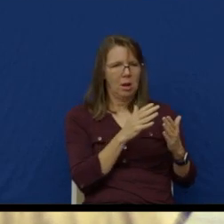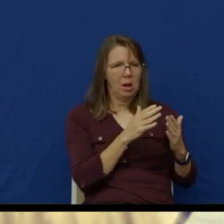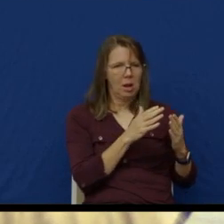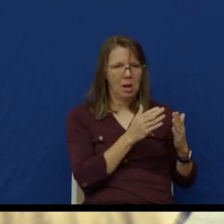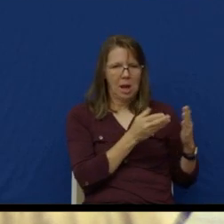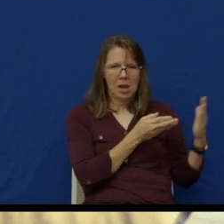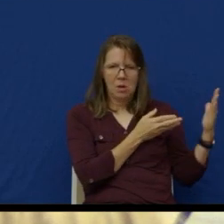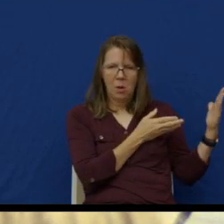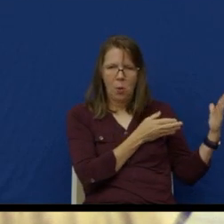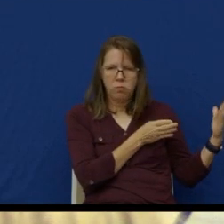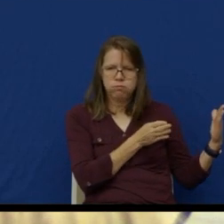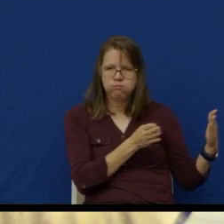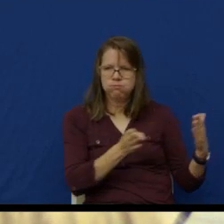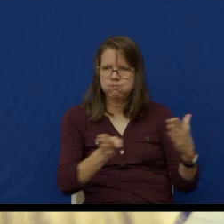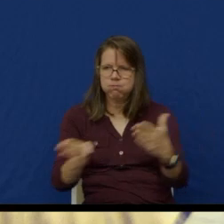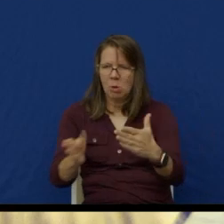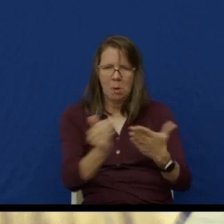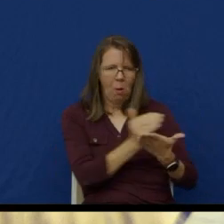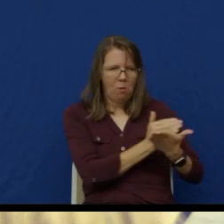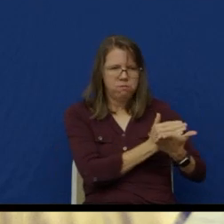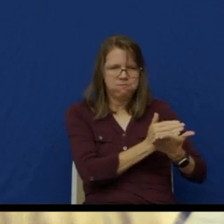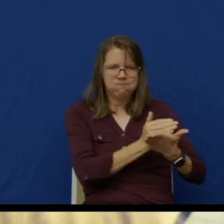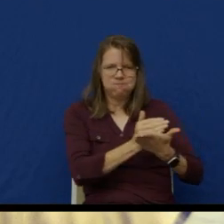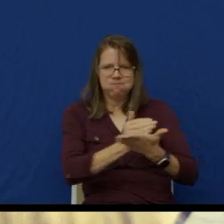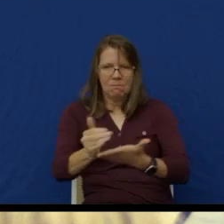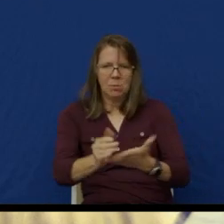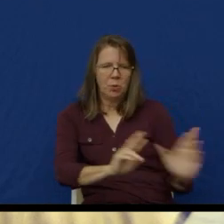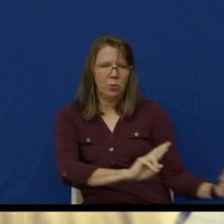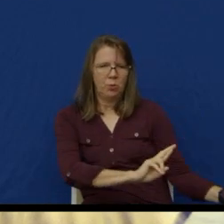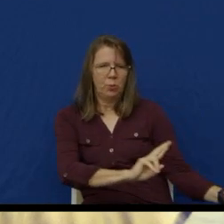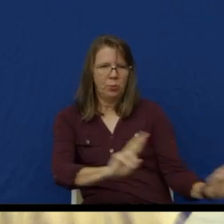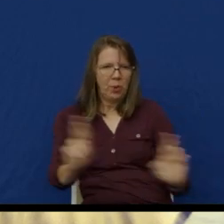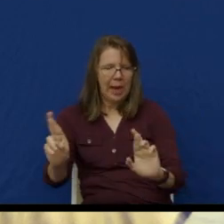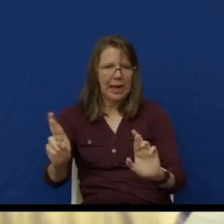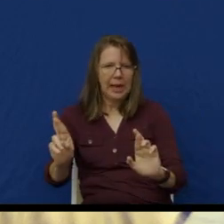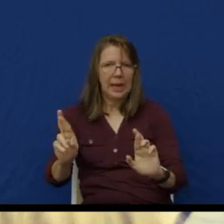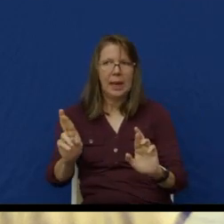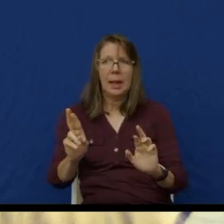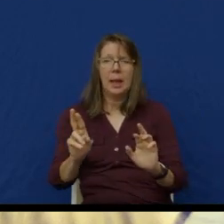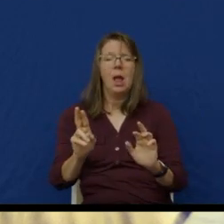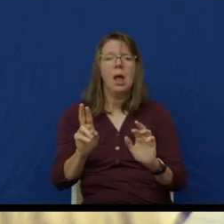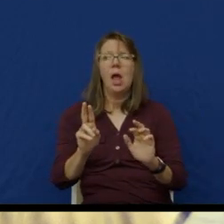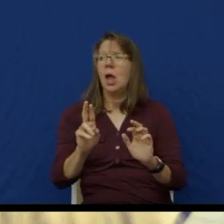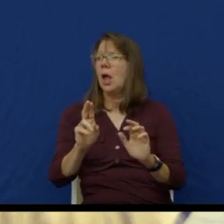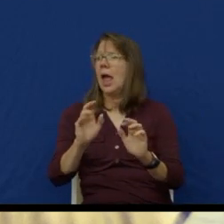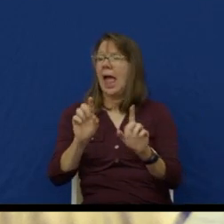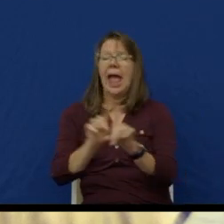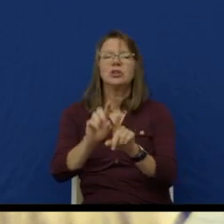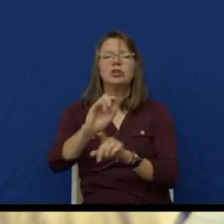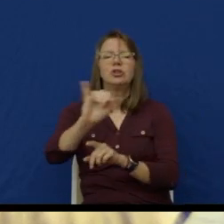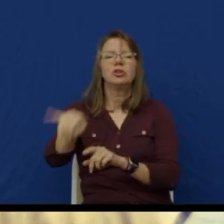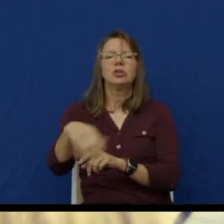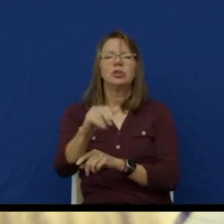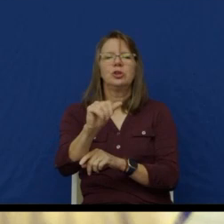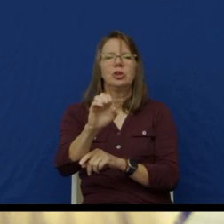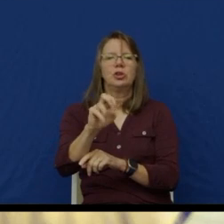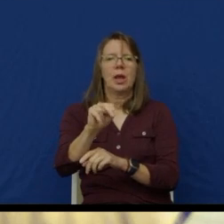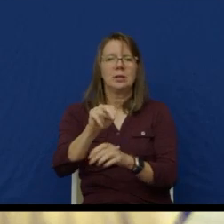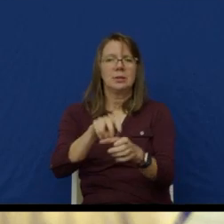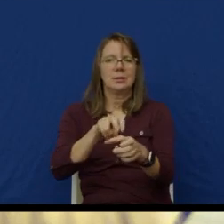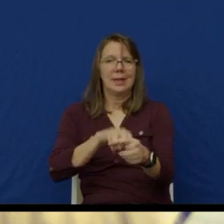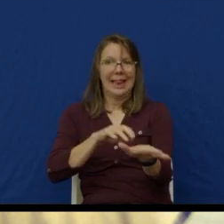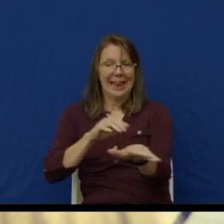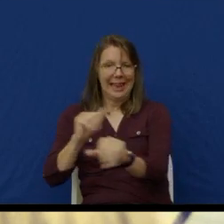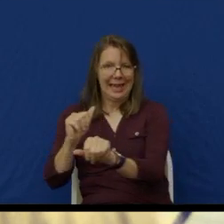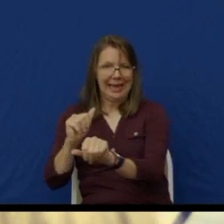forward for us as a board, moving beyond Jason's time with us, and as we move ahead and begin to put into practice what we talked